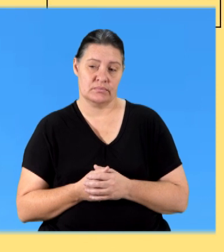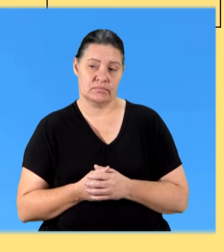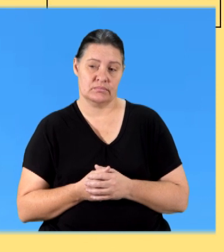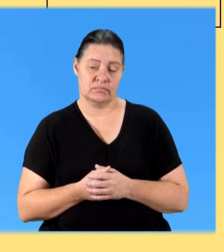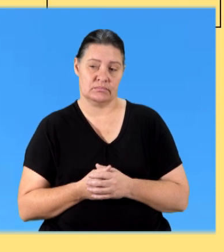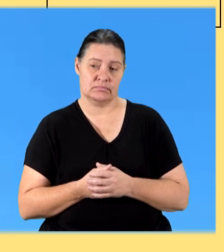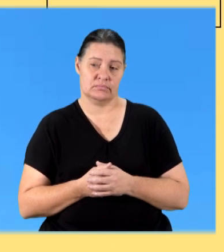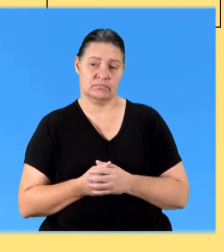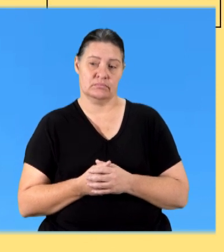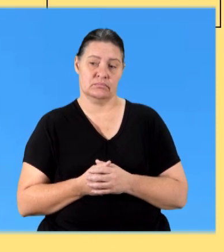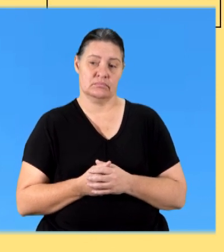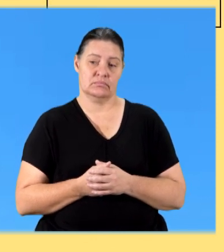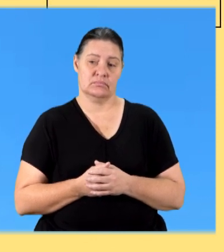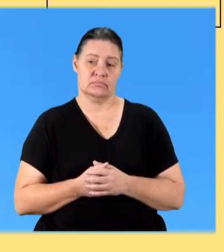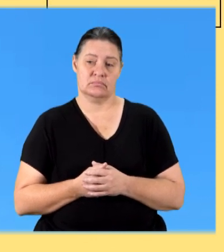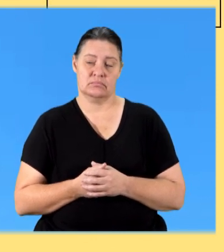is